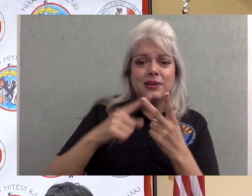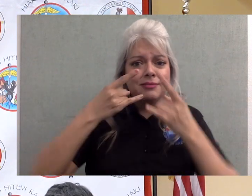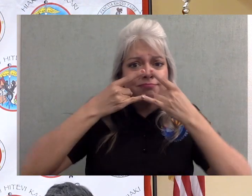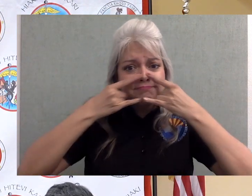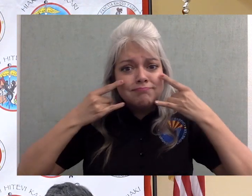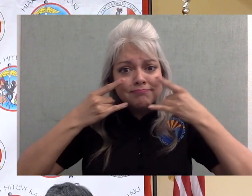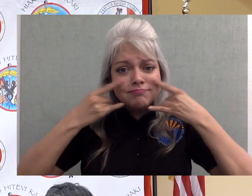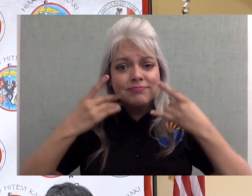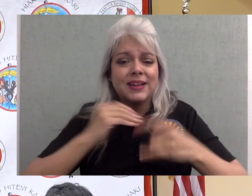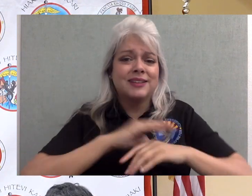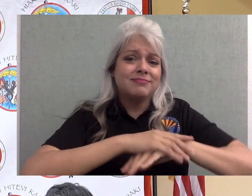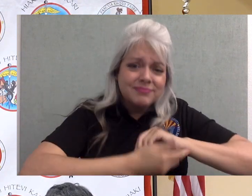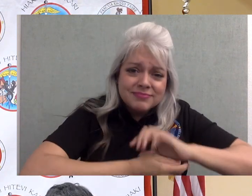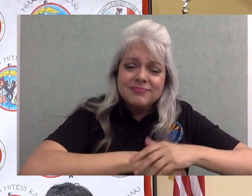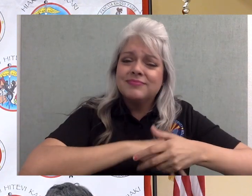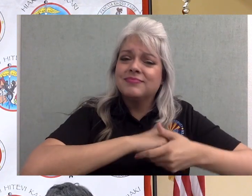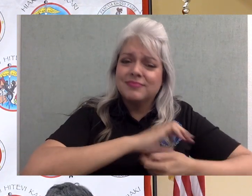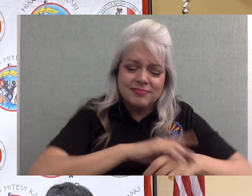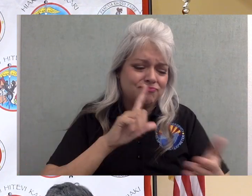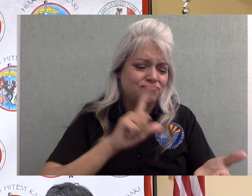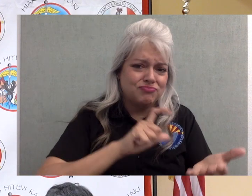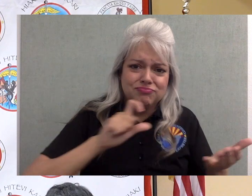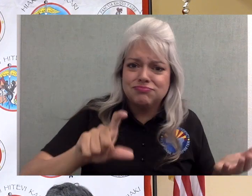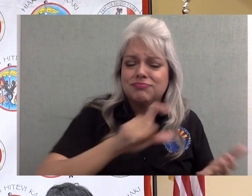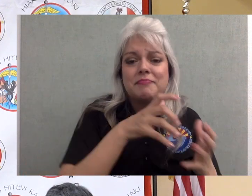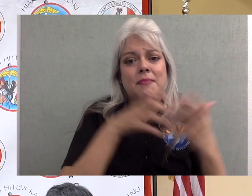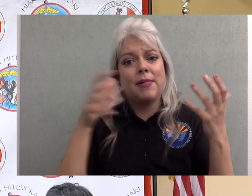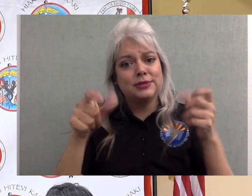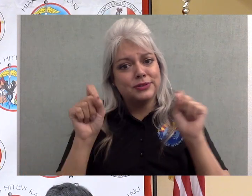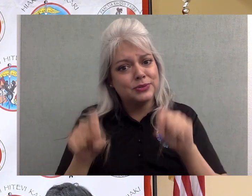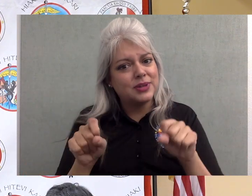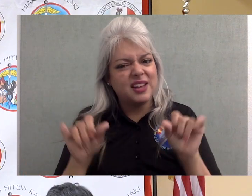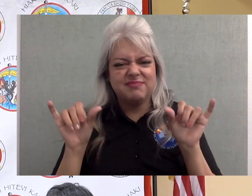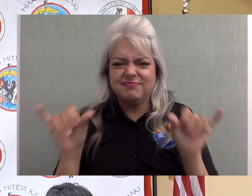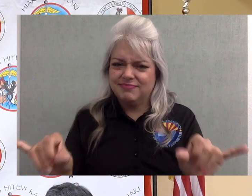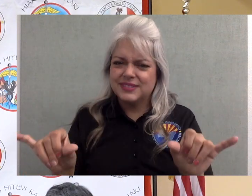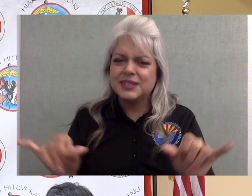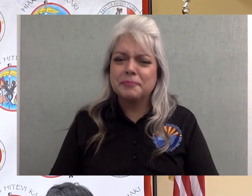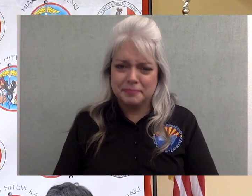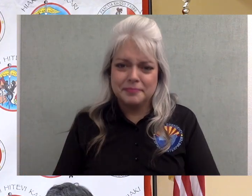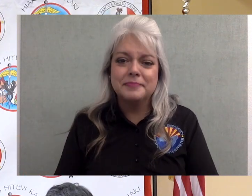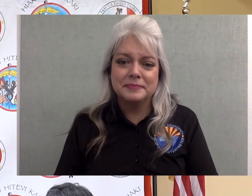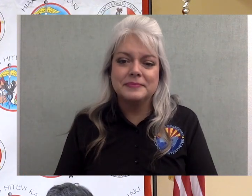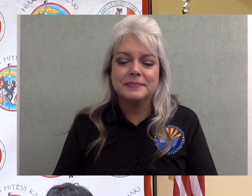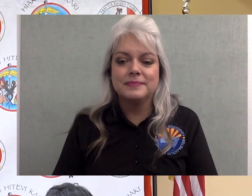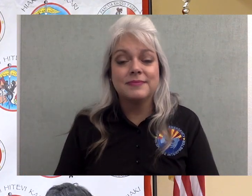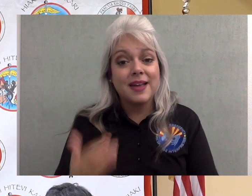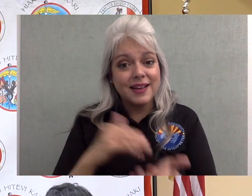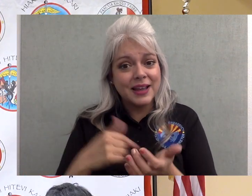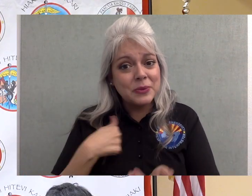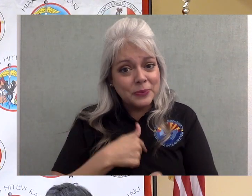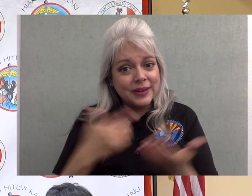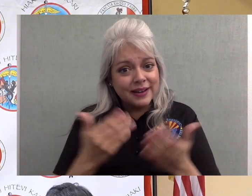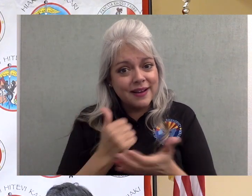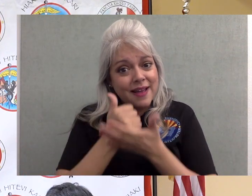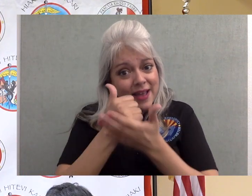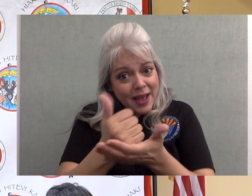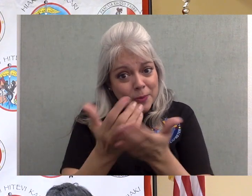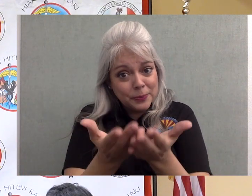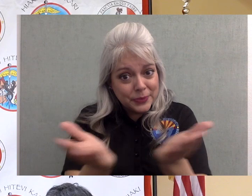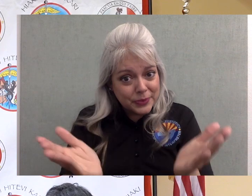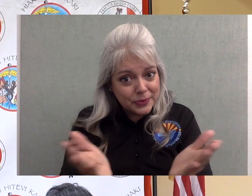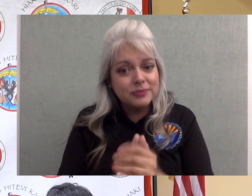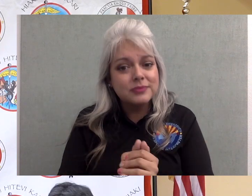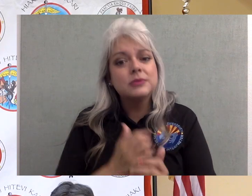times, and clean your hands and disinfect all areas as much as possible. So, again, we're here to help you.